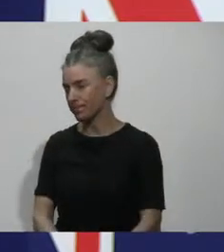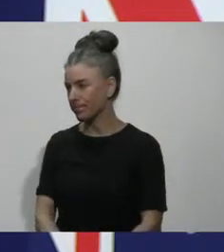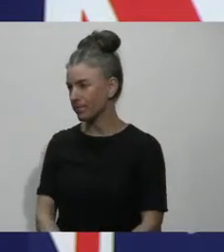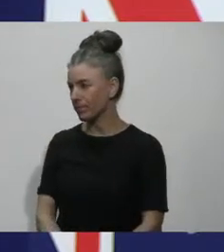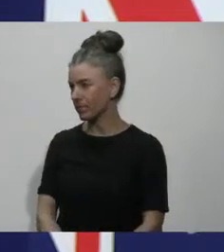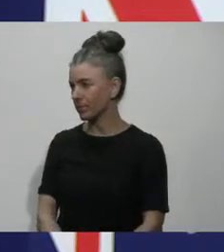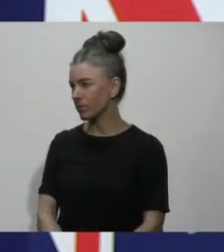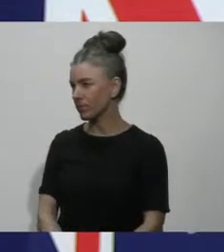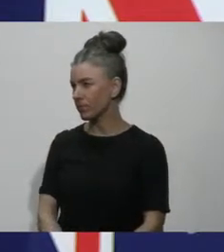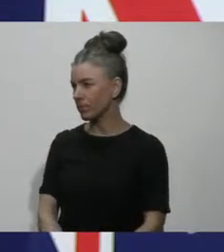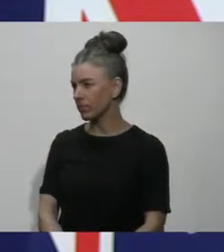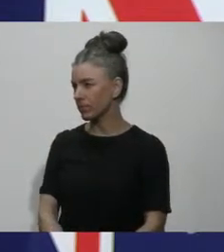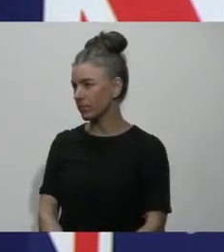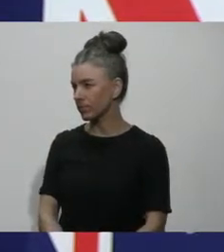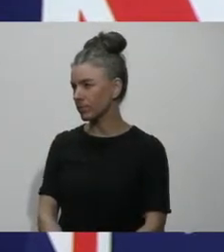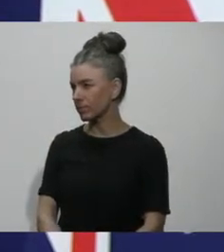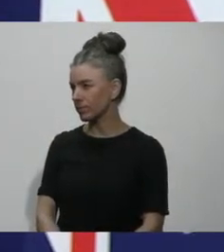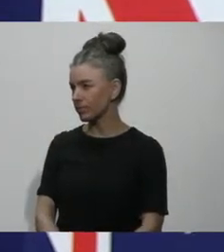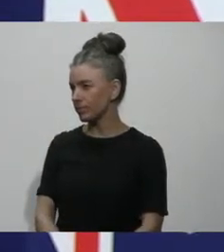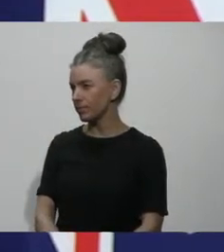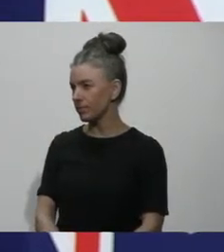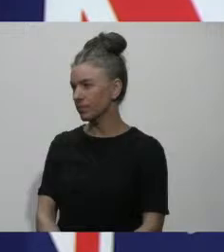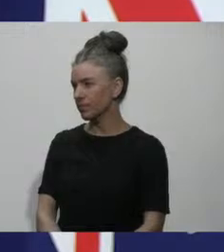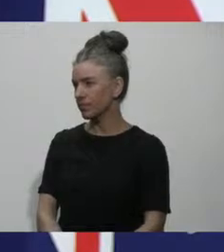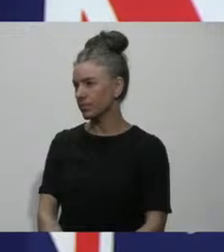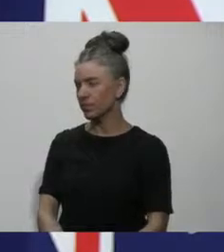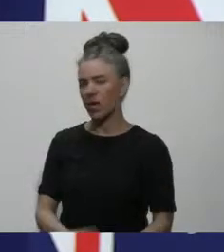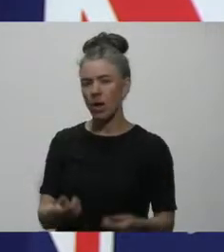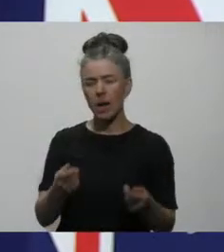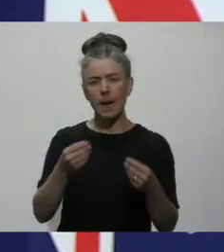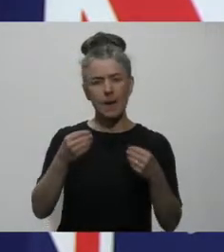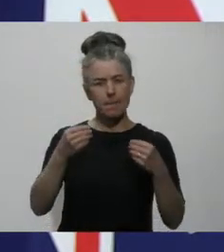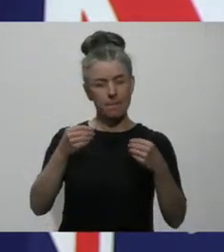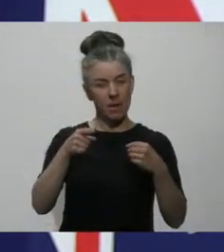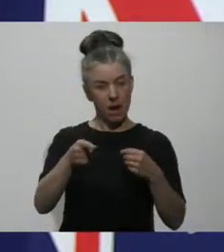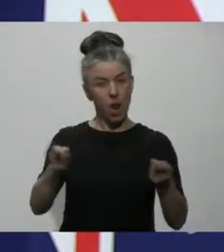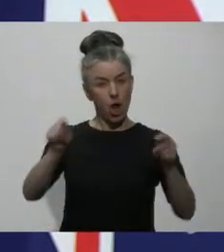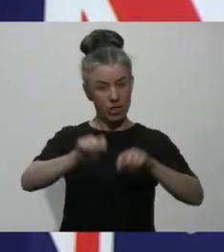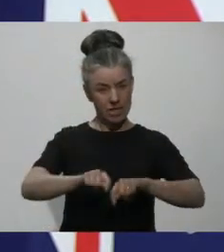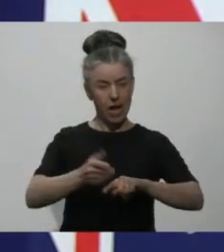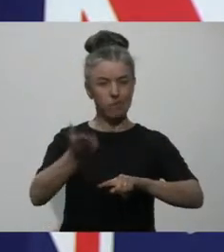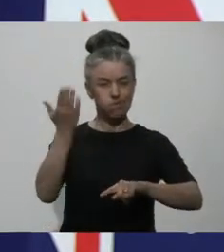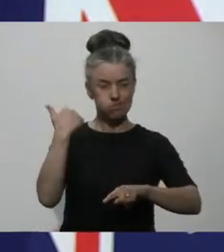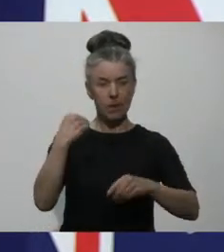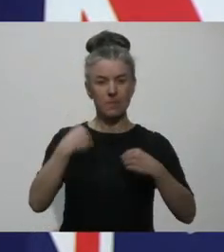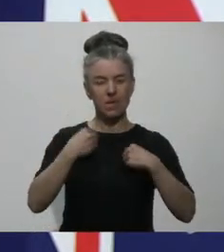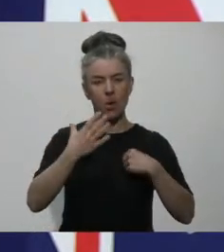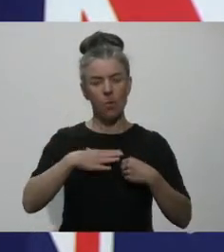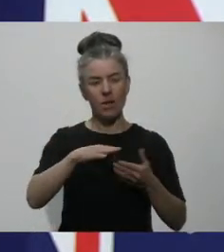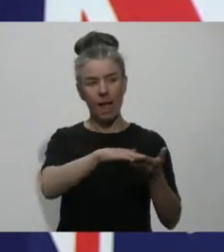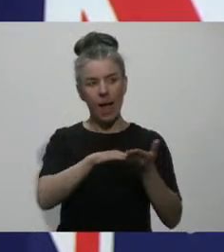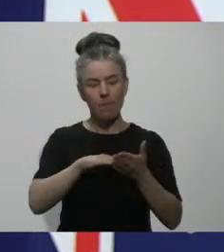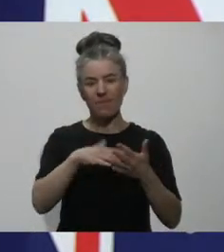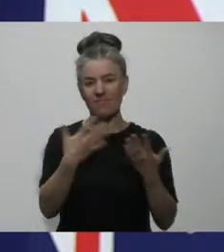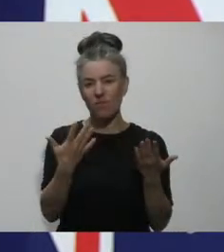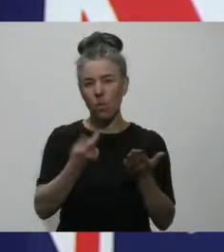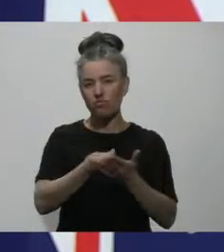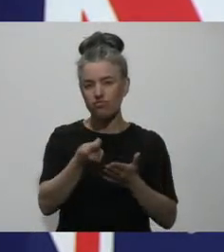Businesses were crying out for help during lockdown for rent assistance and utilities, and that largely wasn't addressed by the